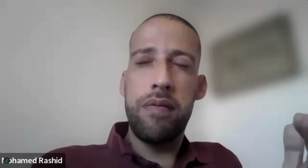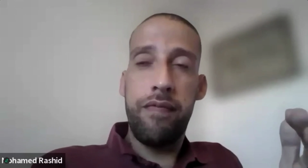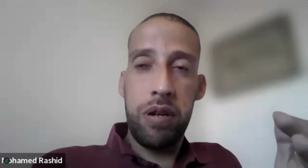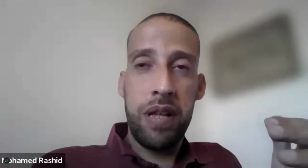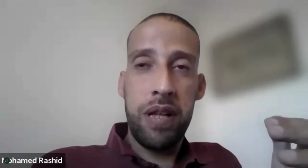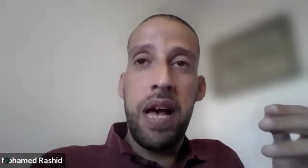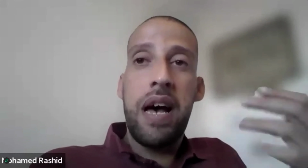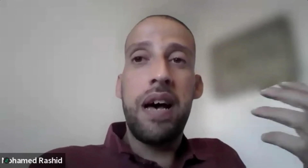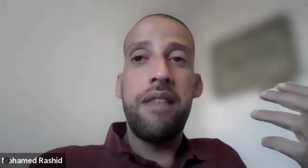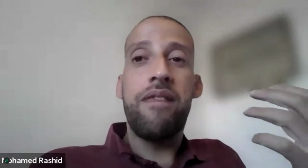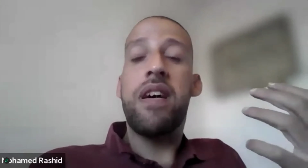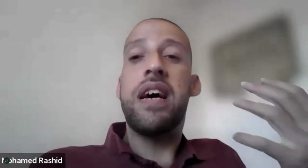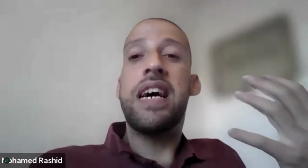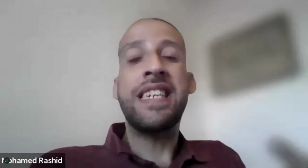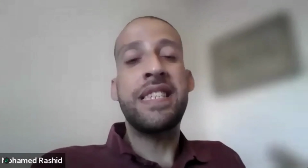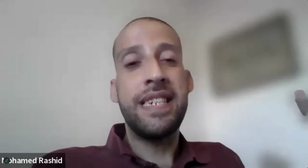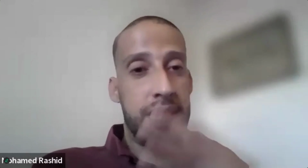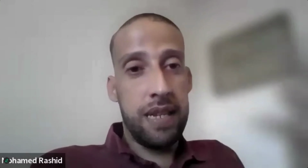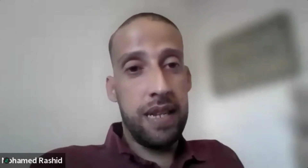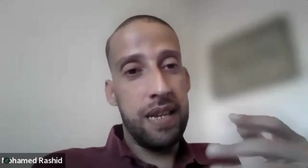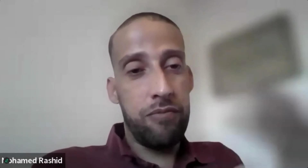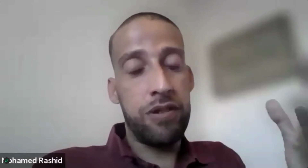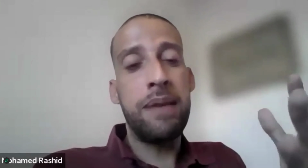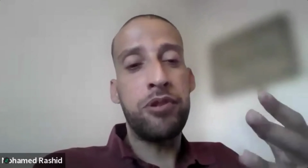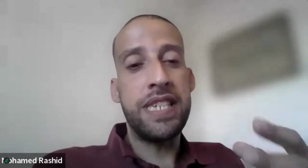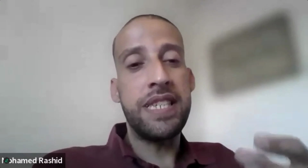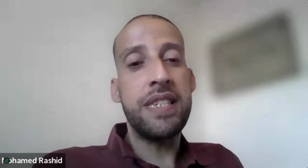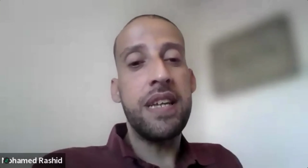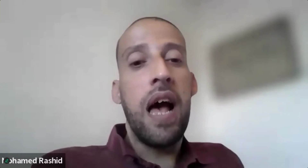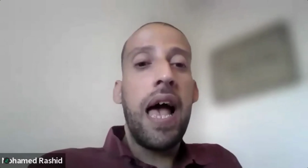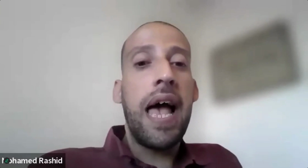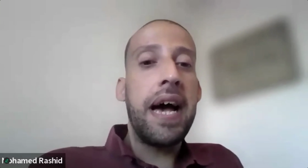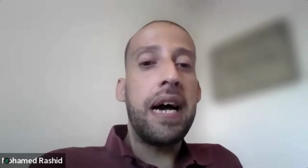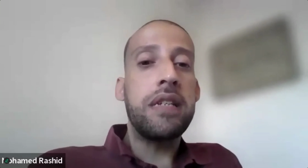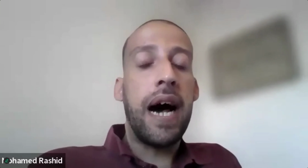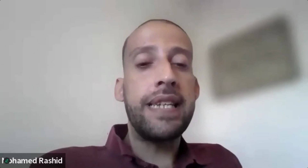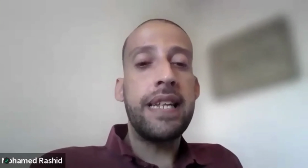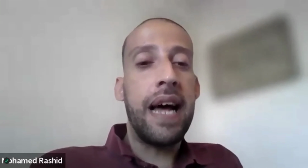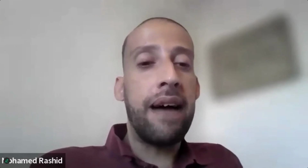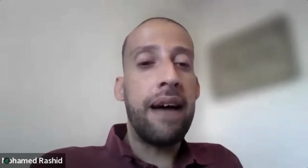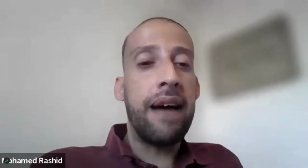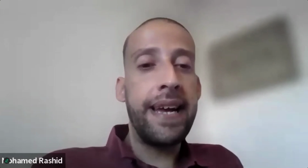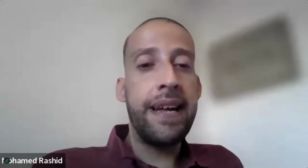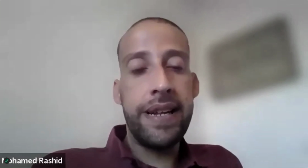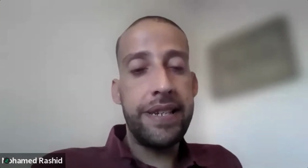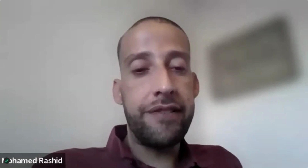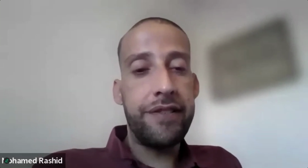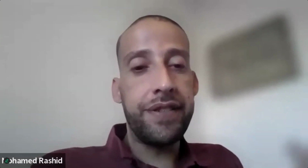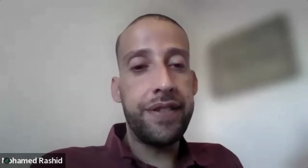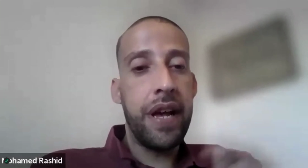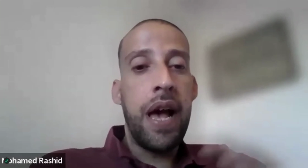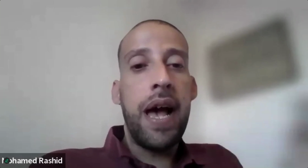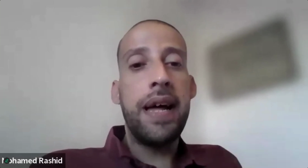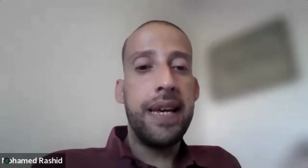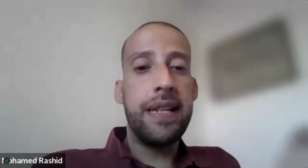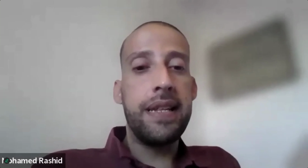uh, what do you call it? Uh, assistant receptionist. And I did that for